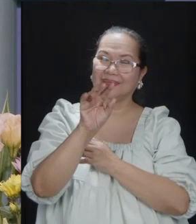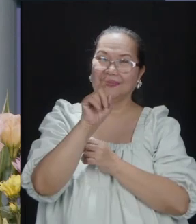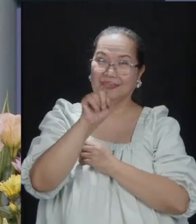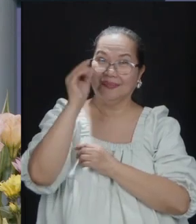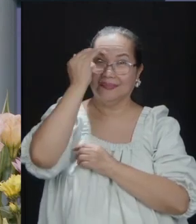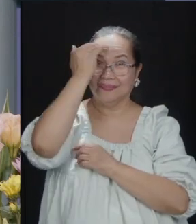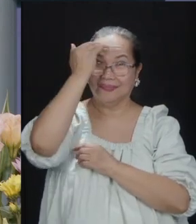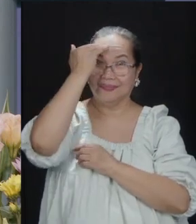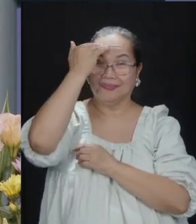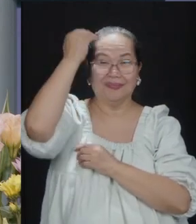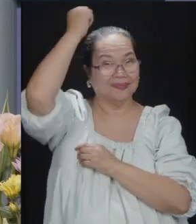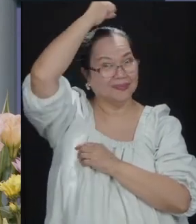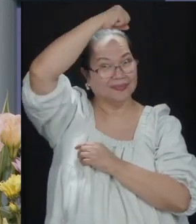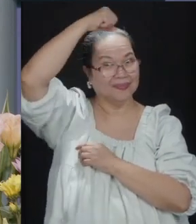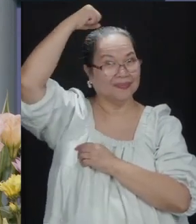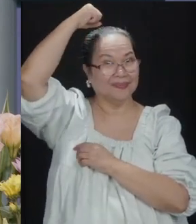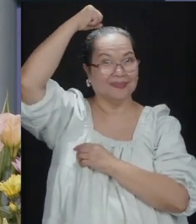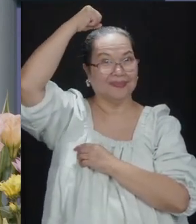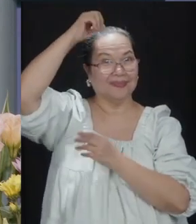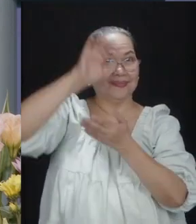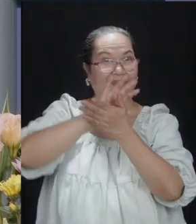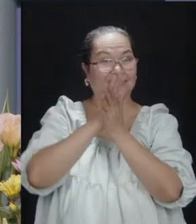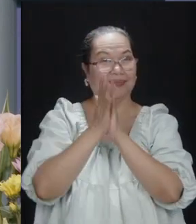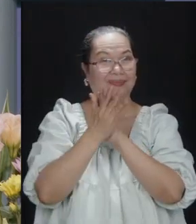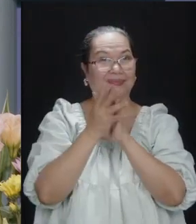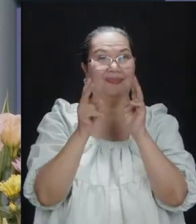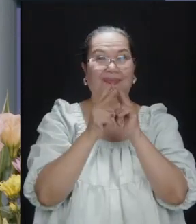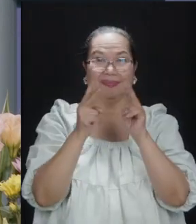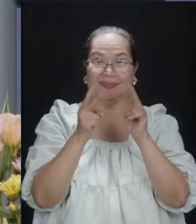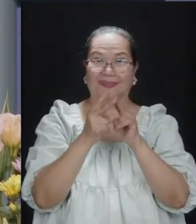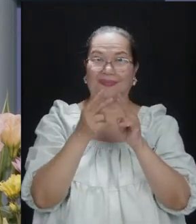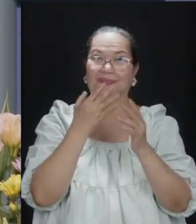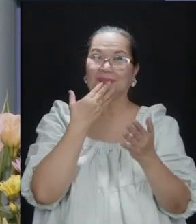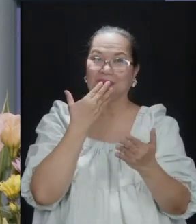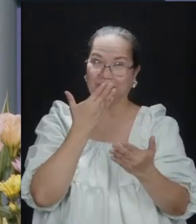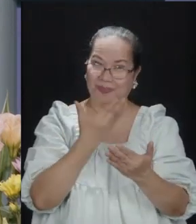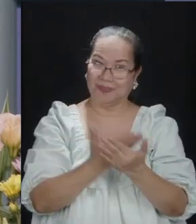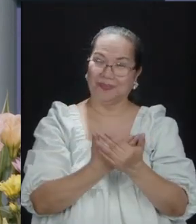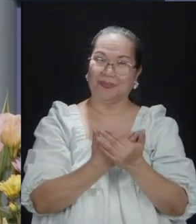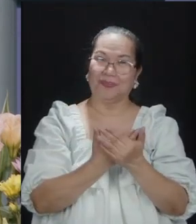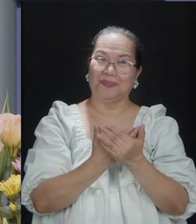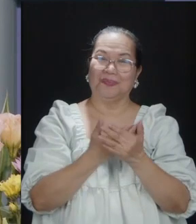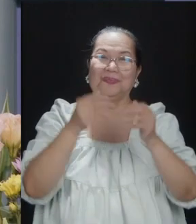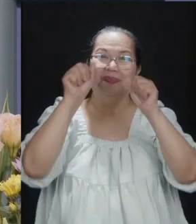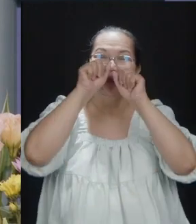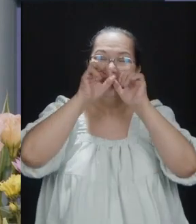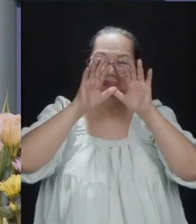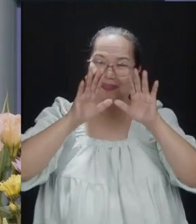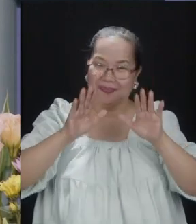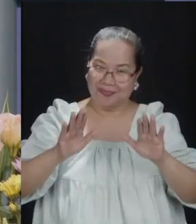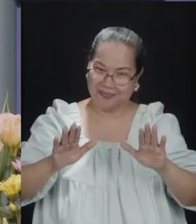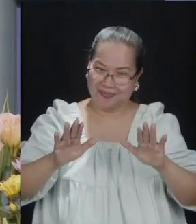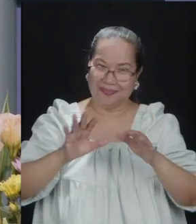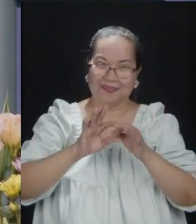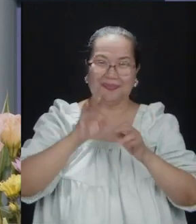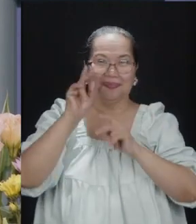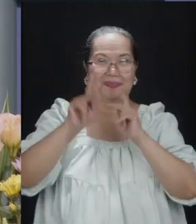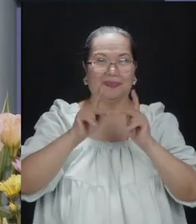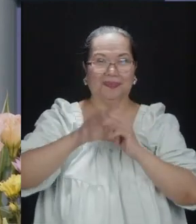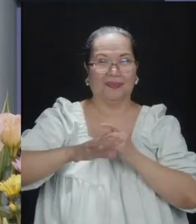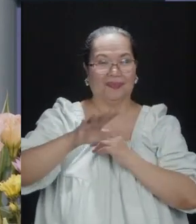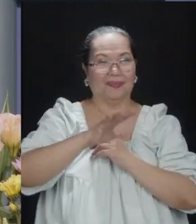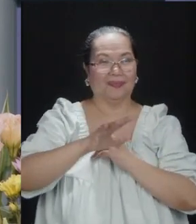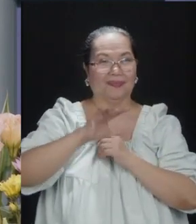know, Samuel turned out very well. He was a blessing to his people.